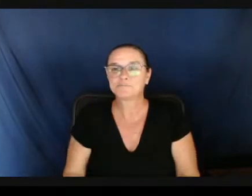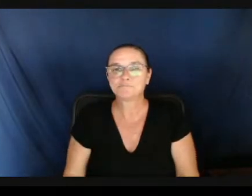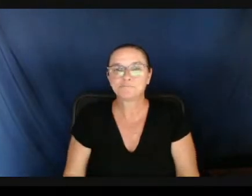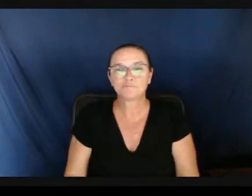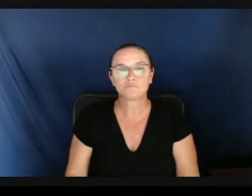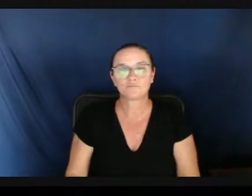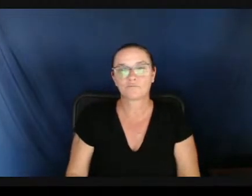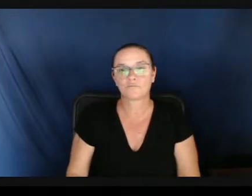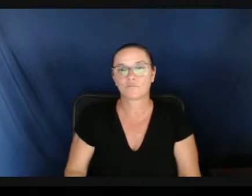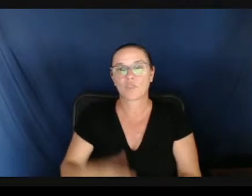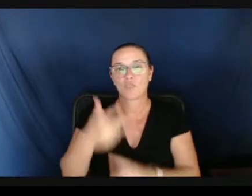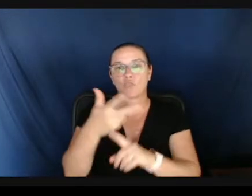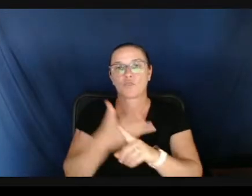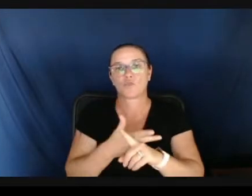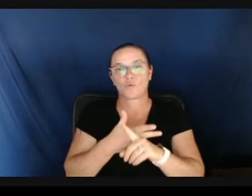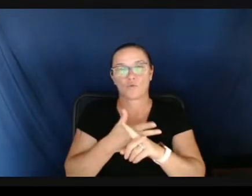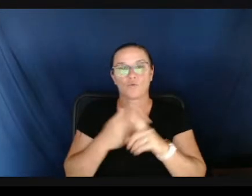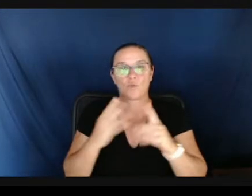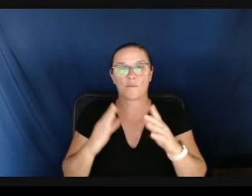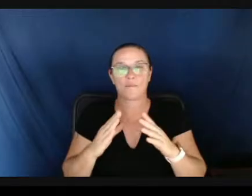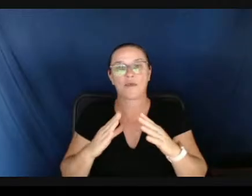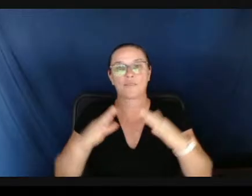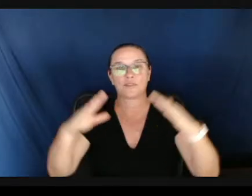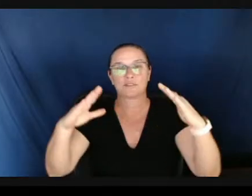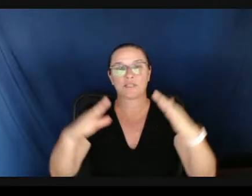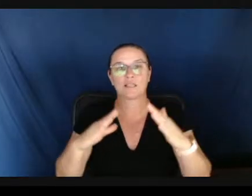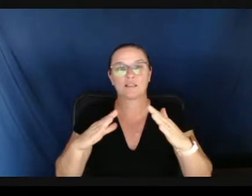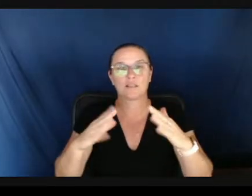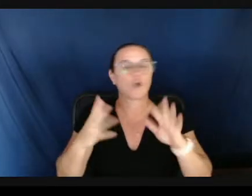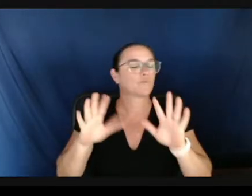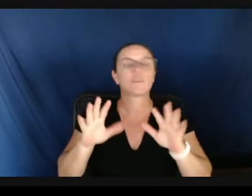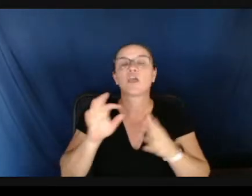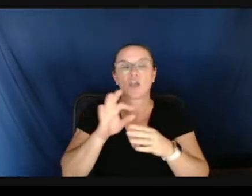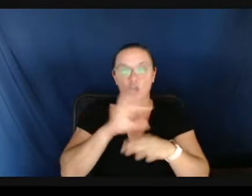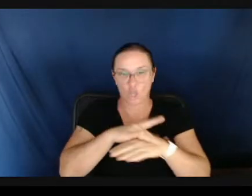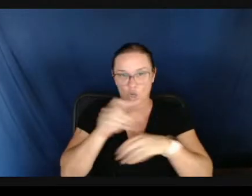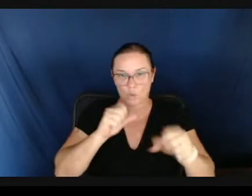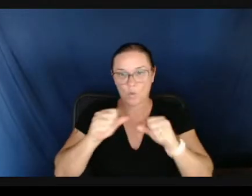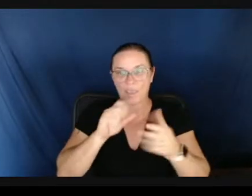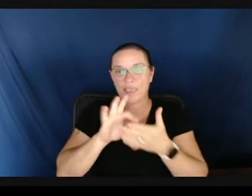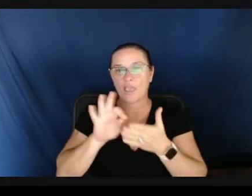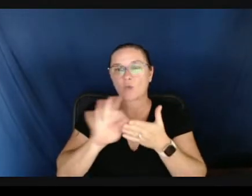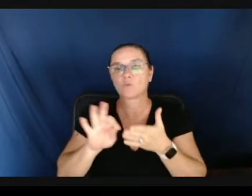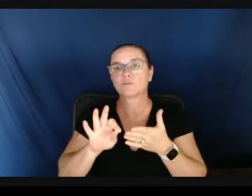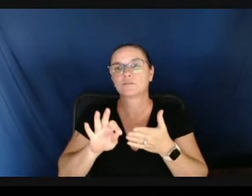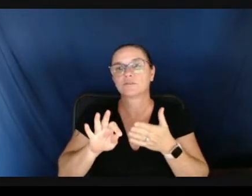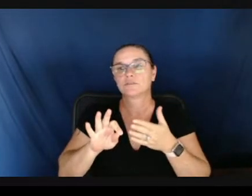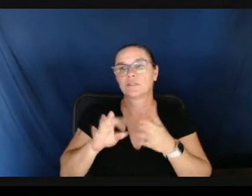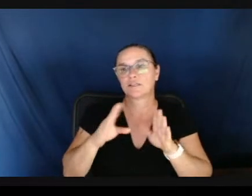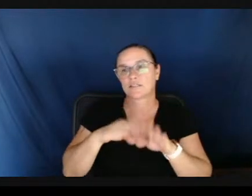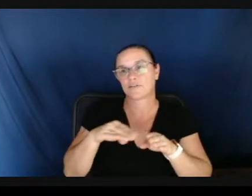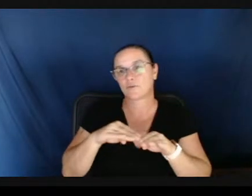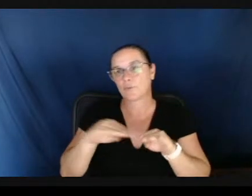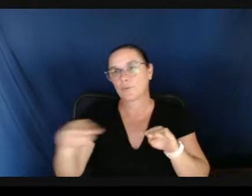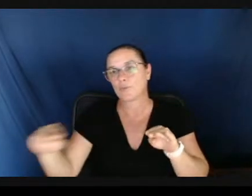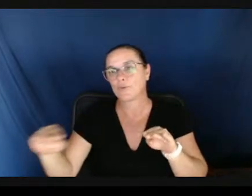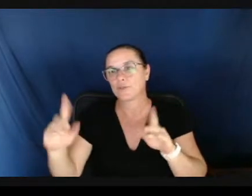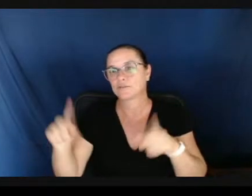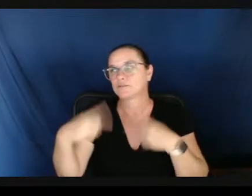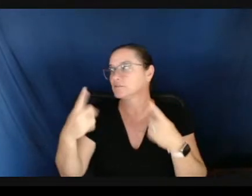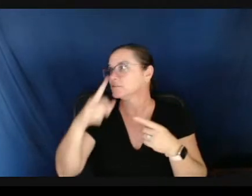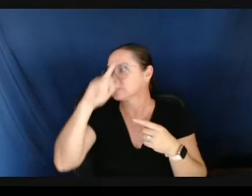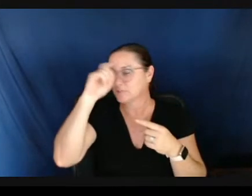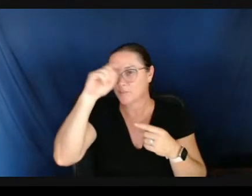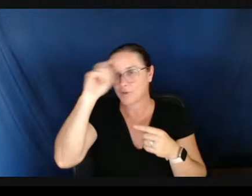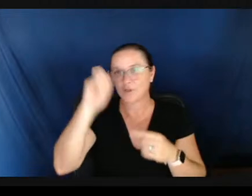3-month tilt. There's the 1-year earthquake counts, earthquakes per week, still very low since the eruption onset in December. And